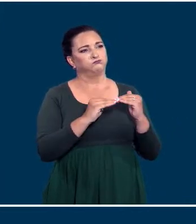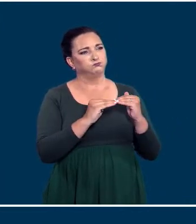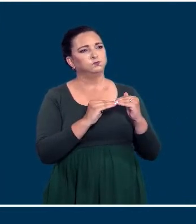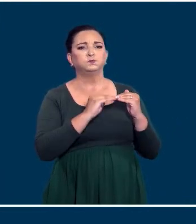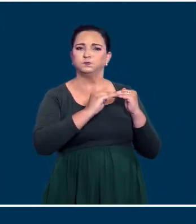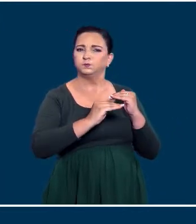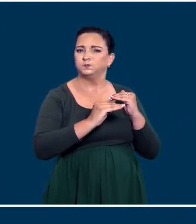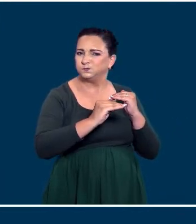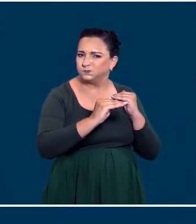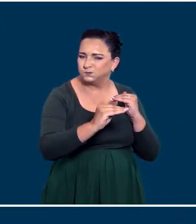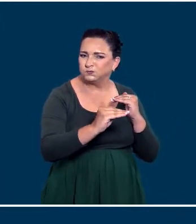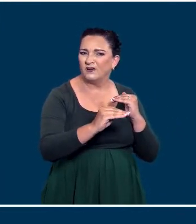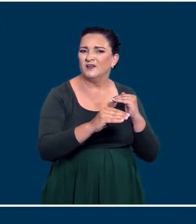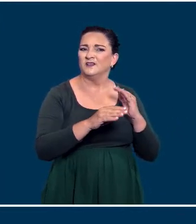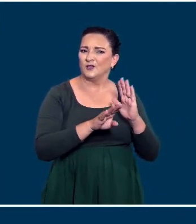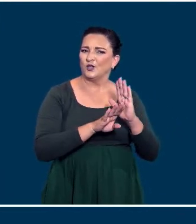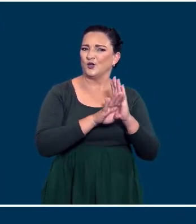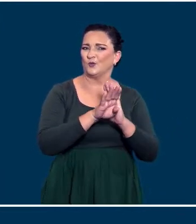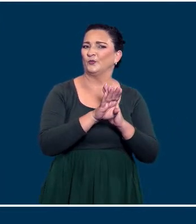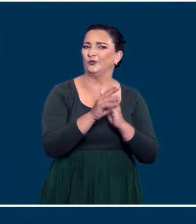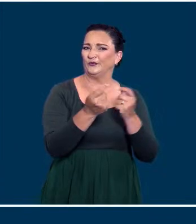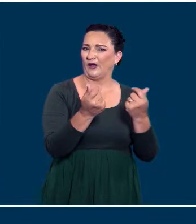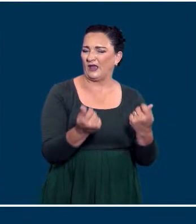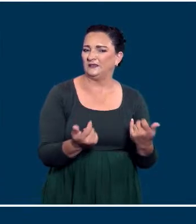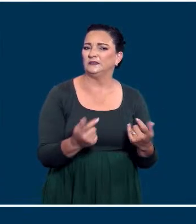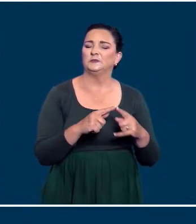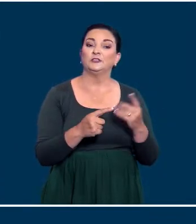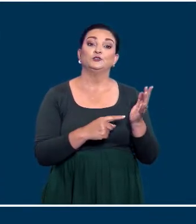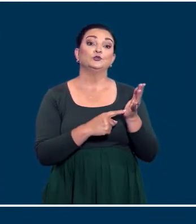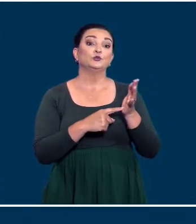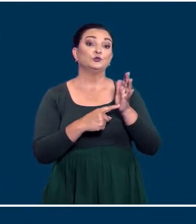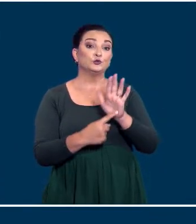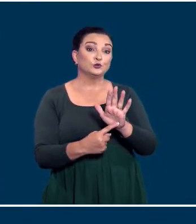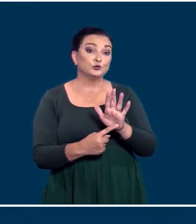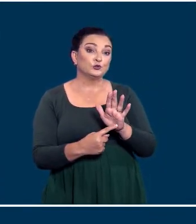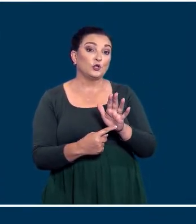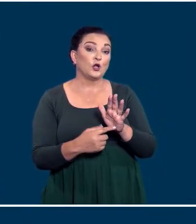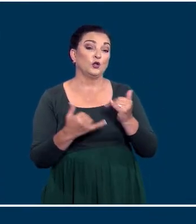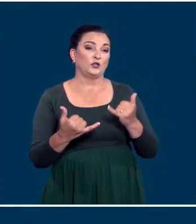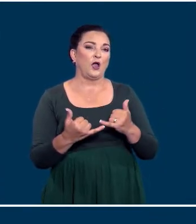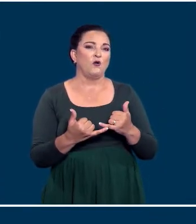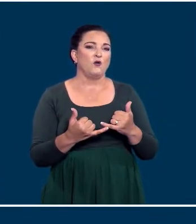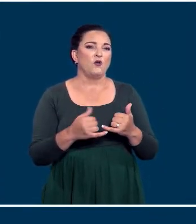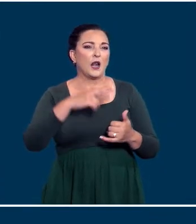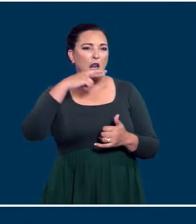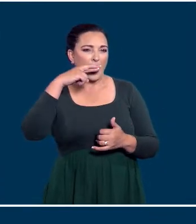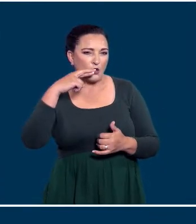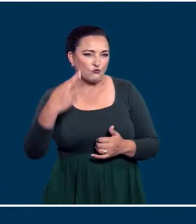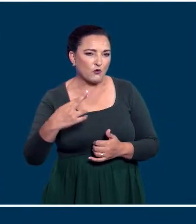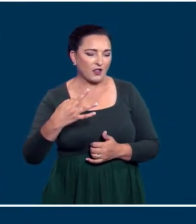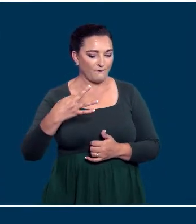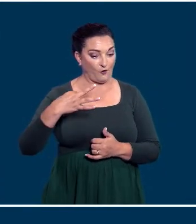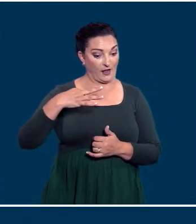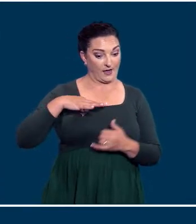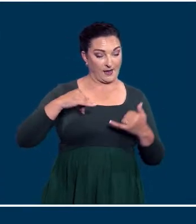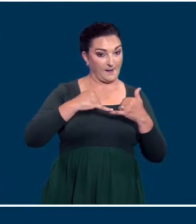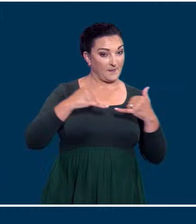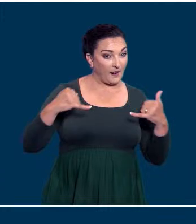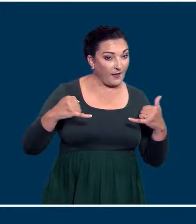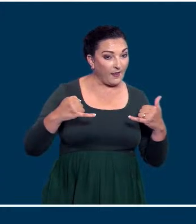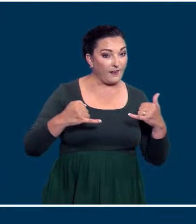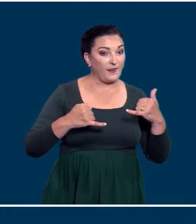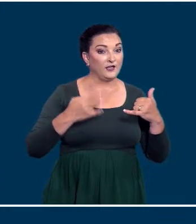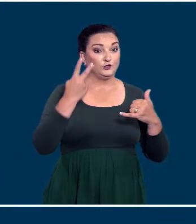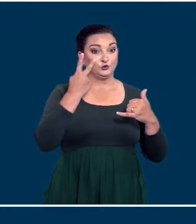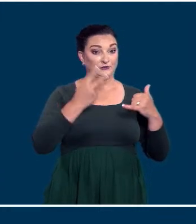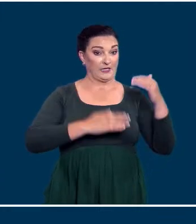finances. And so I wanted to show you a little bit, hone in a bit more on the real disposable income line, which is that graph